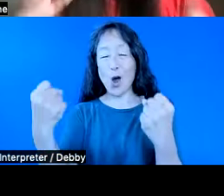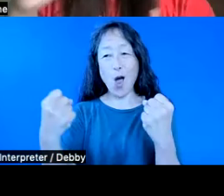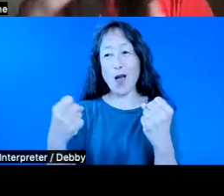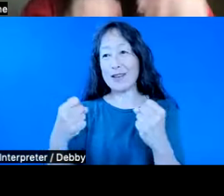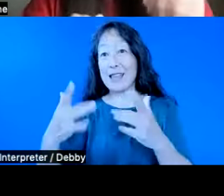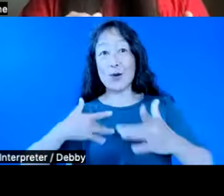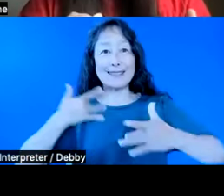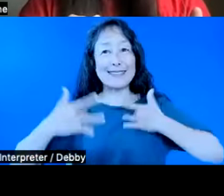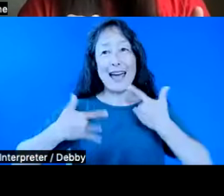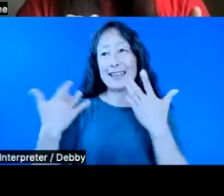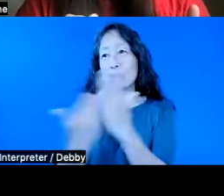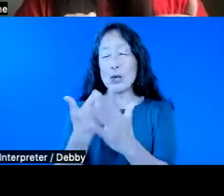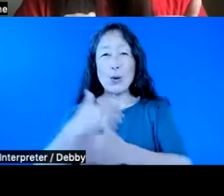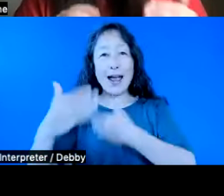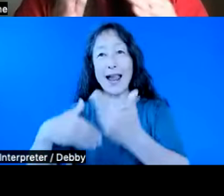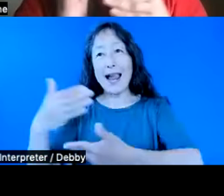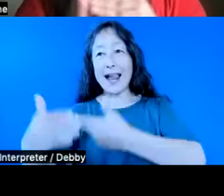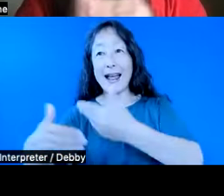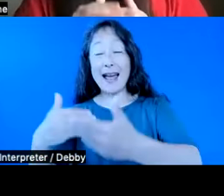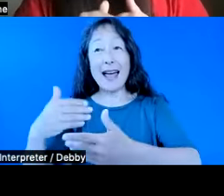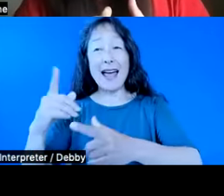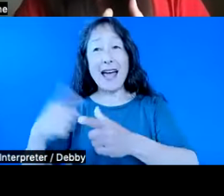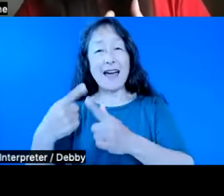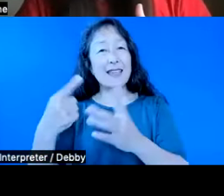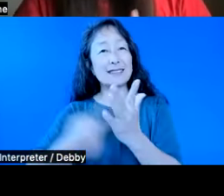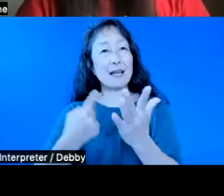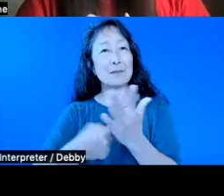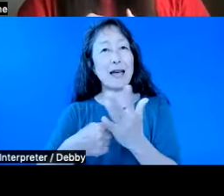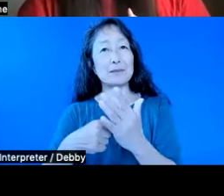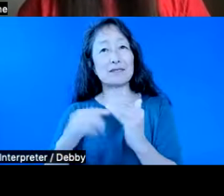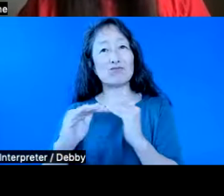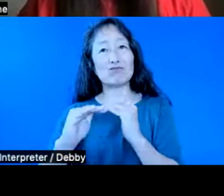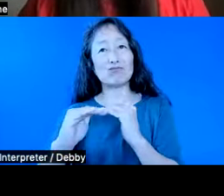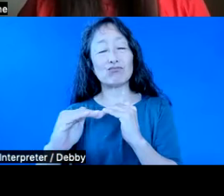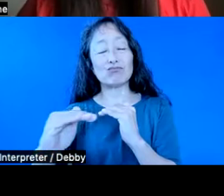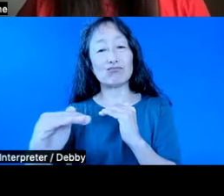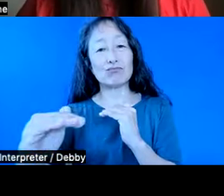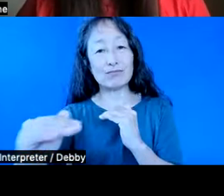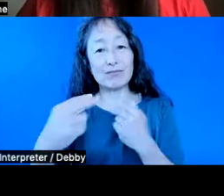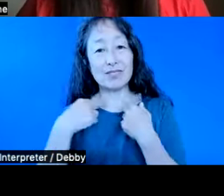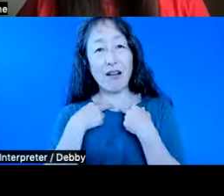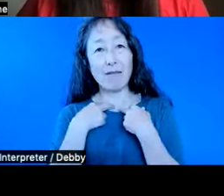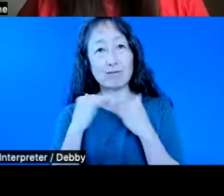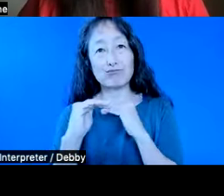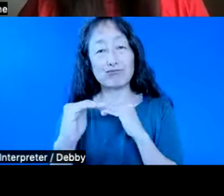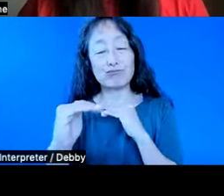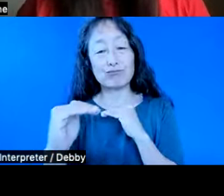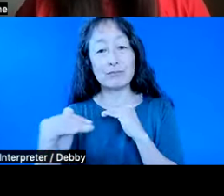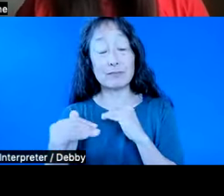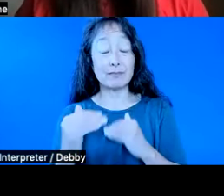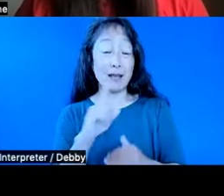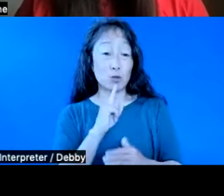and then they kind of get into their flow, but then sometimes they just get stuck. And I'm sure some people are in communities, you know, where they have a